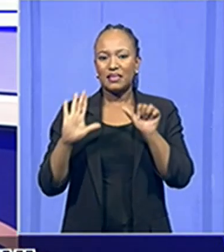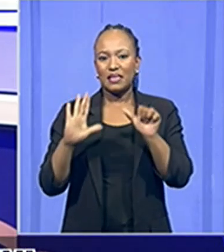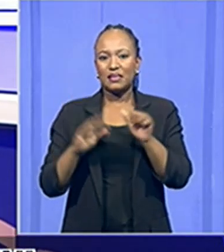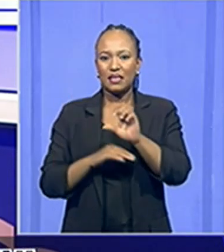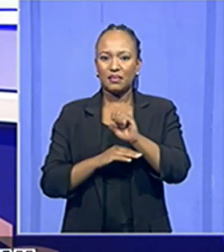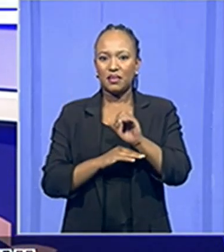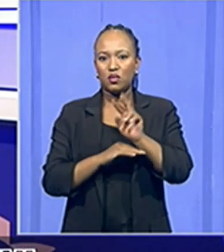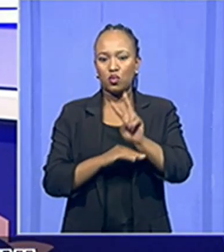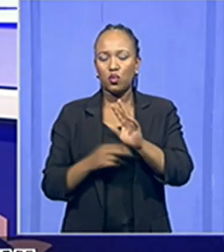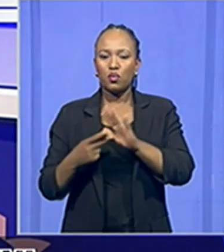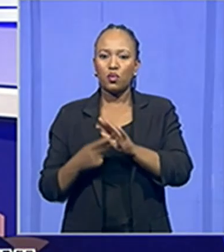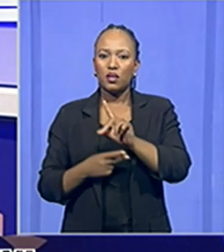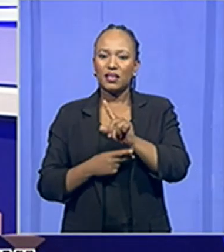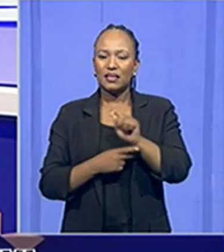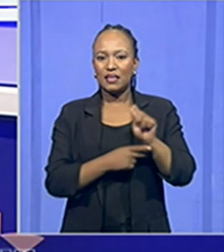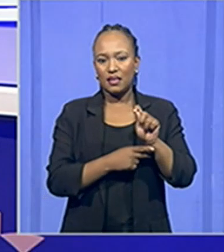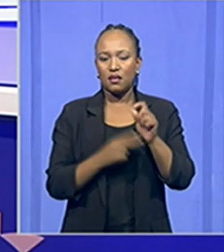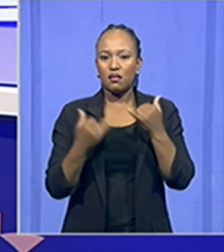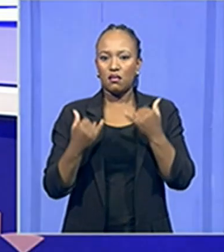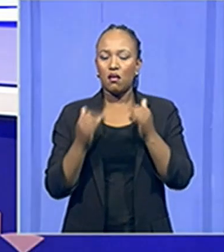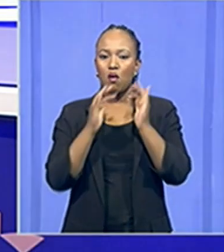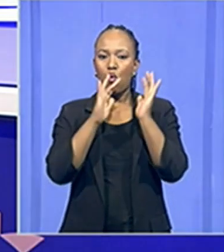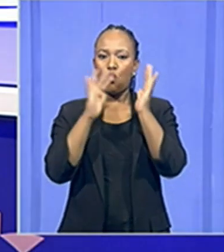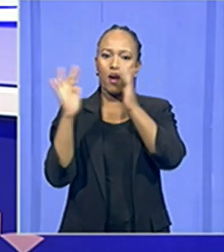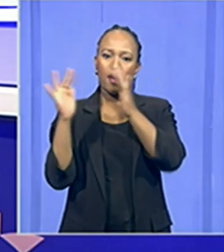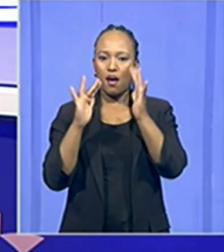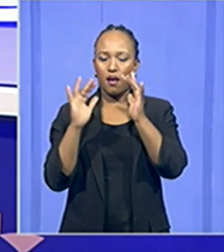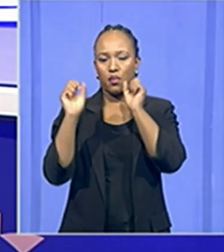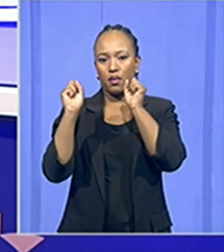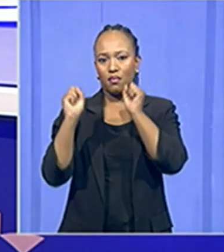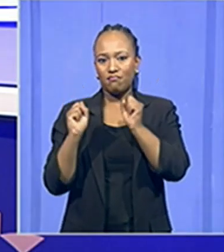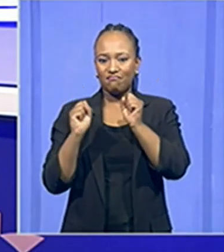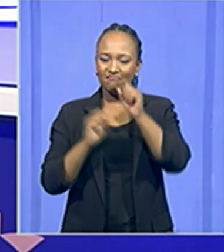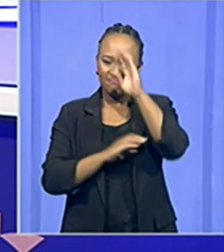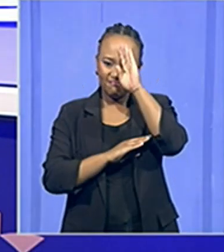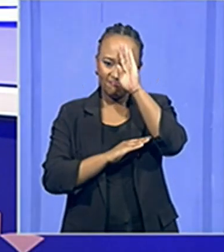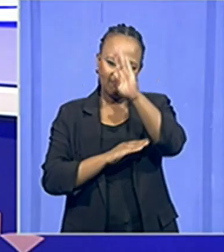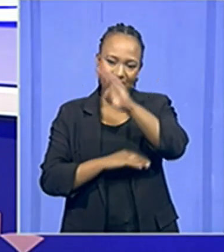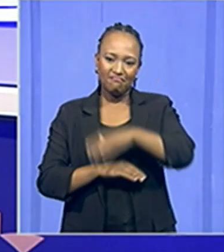le go SABC Lehae ga bjale go latela kakanyo ya maemo a boso gabotse.